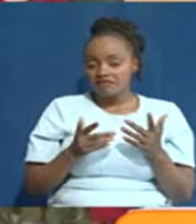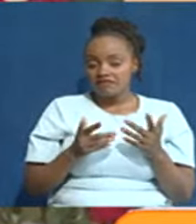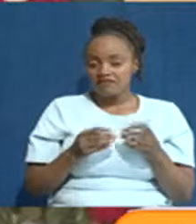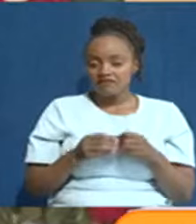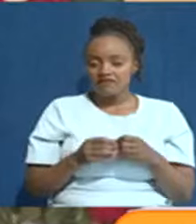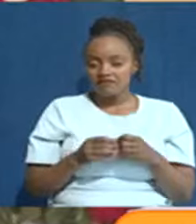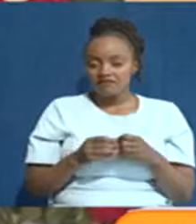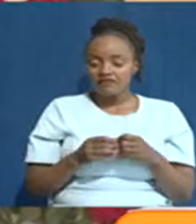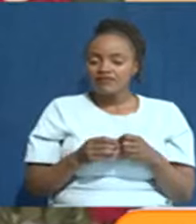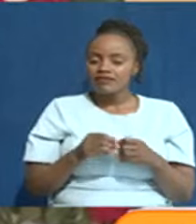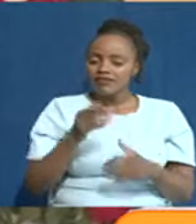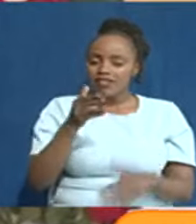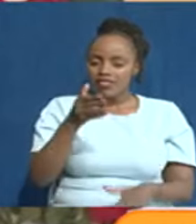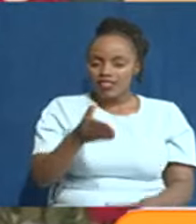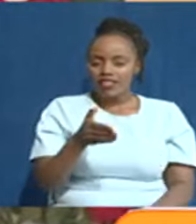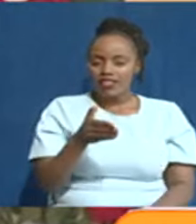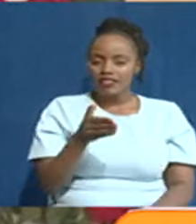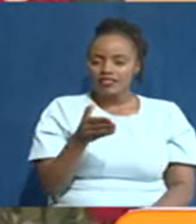who are there,